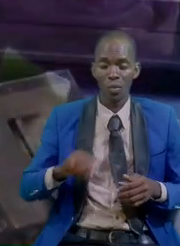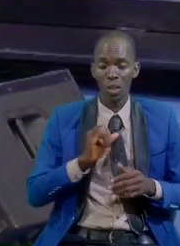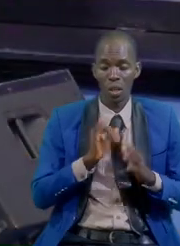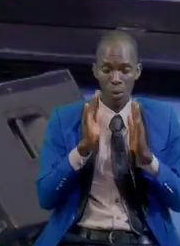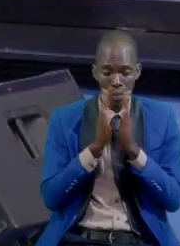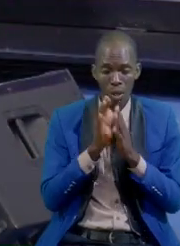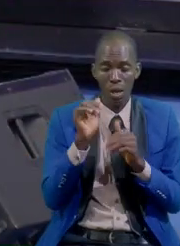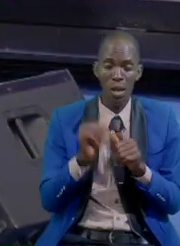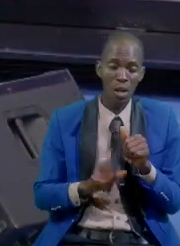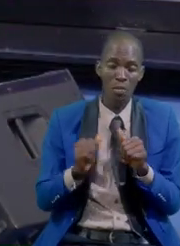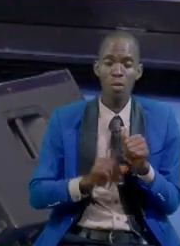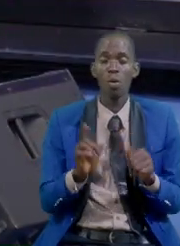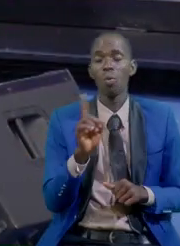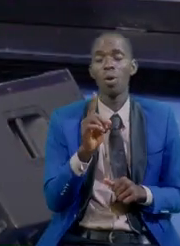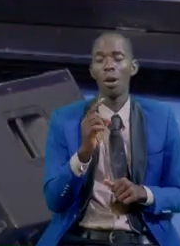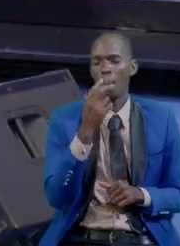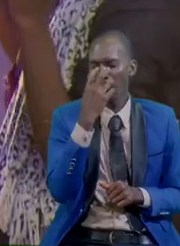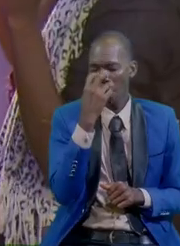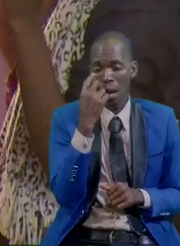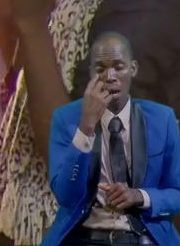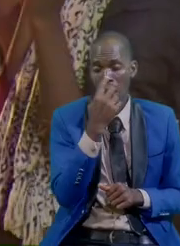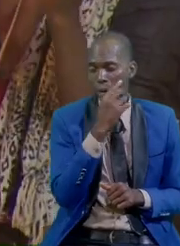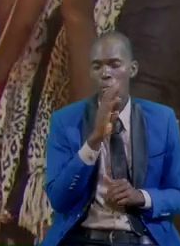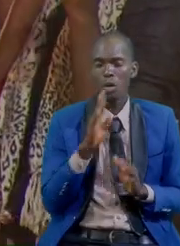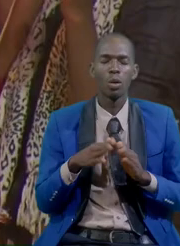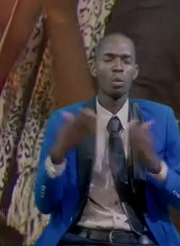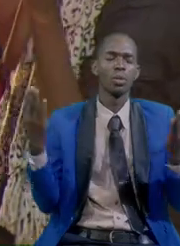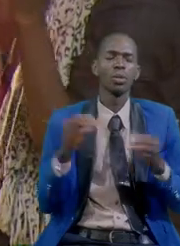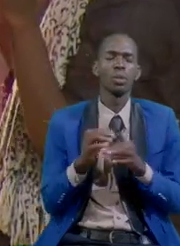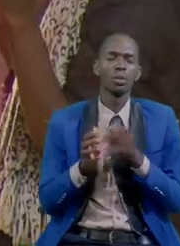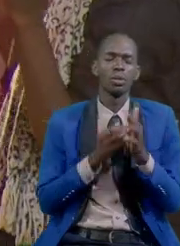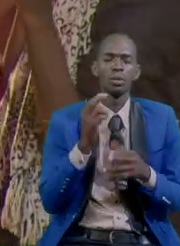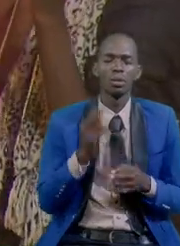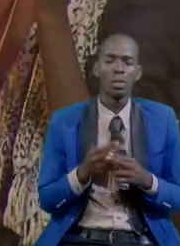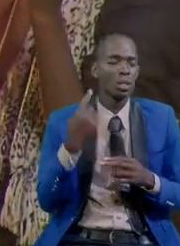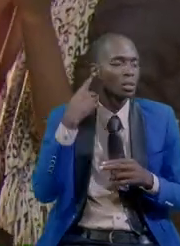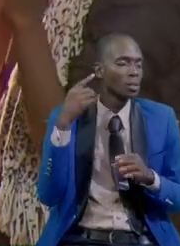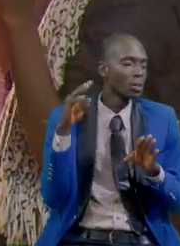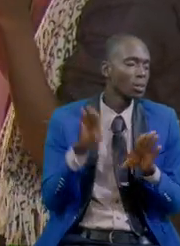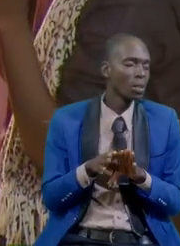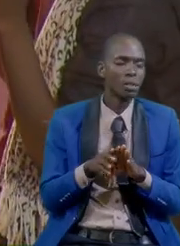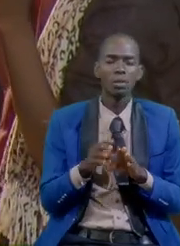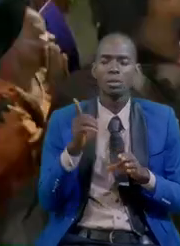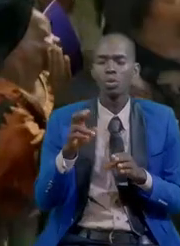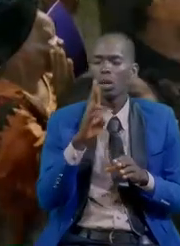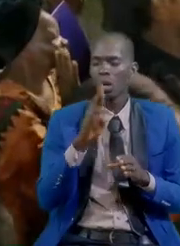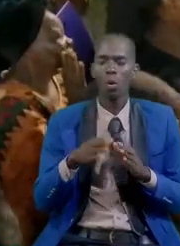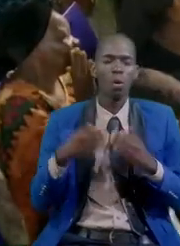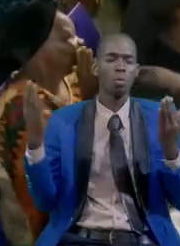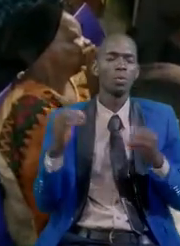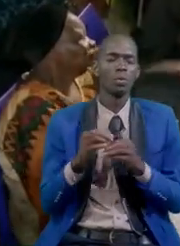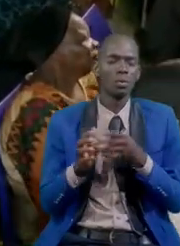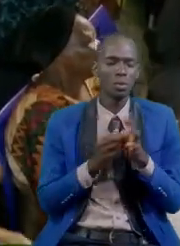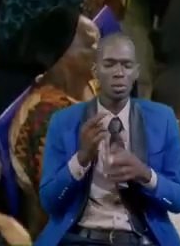everywhere, blind eyes be opened, deaf ears be unstopped,